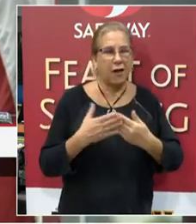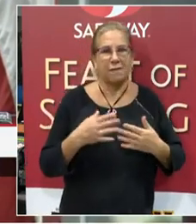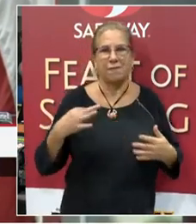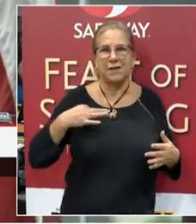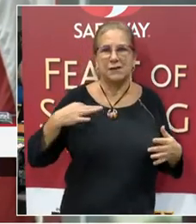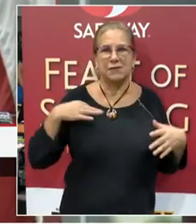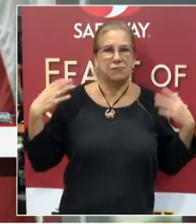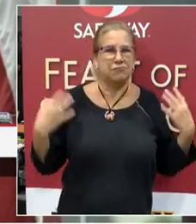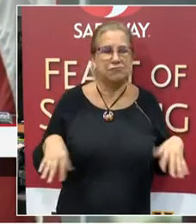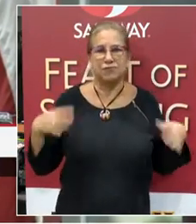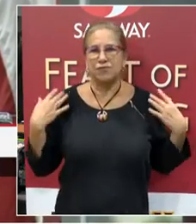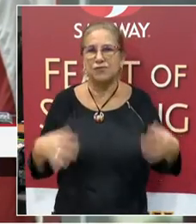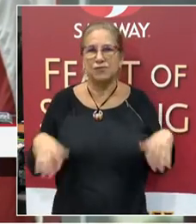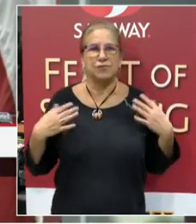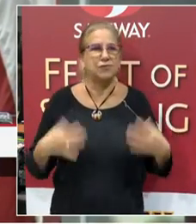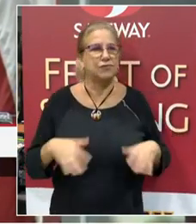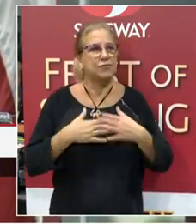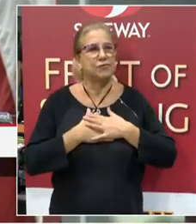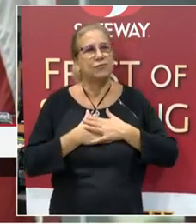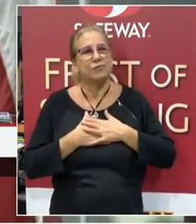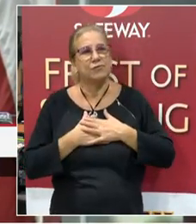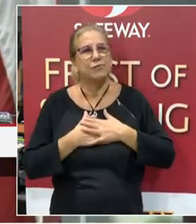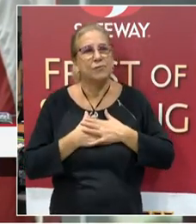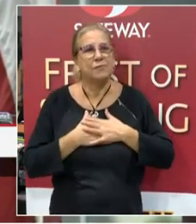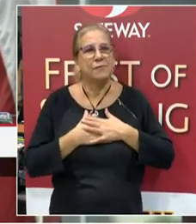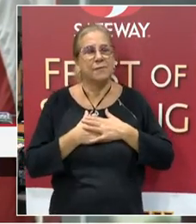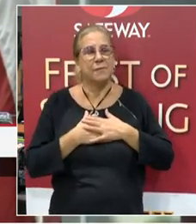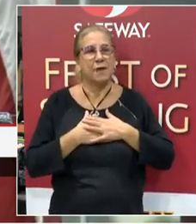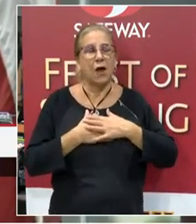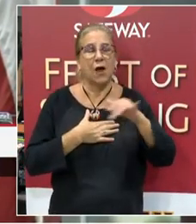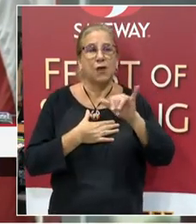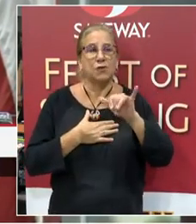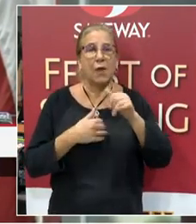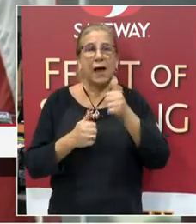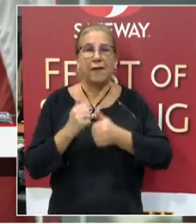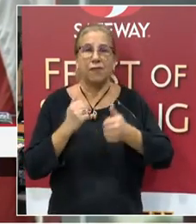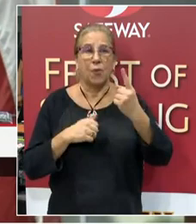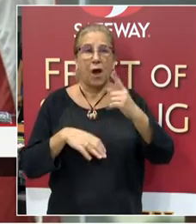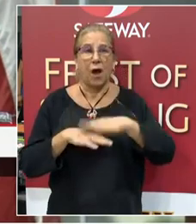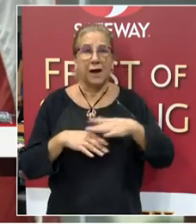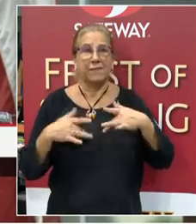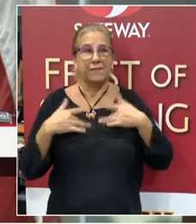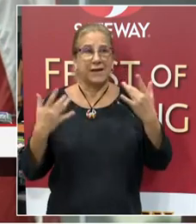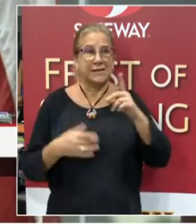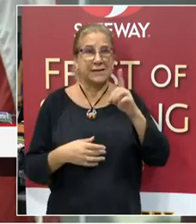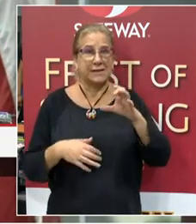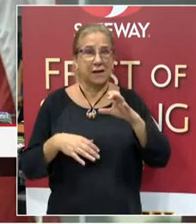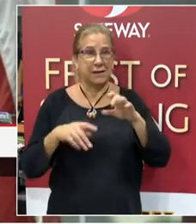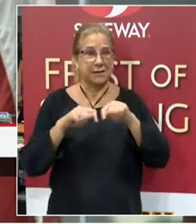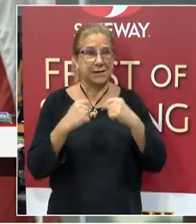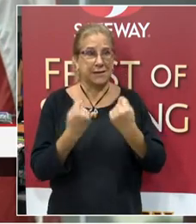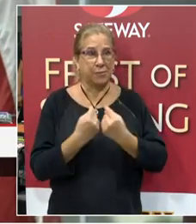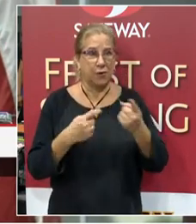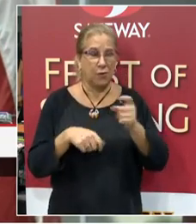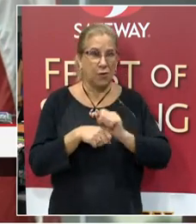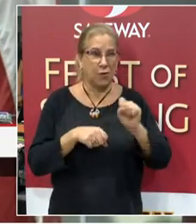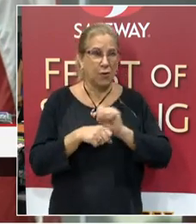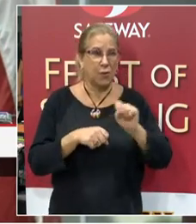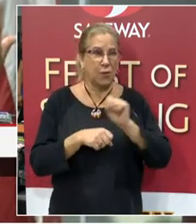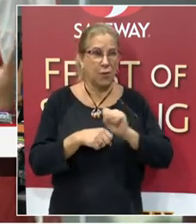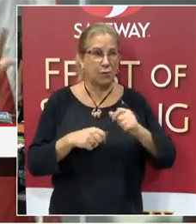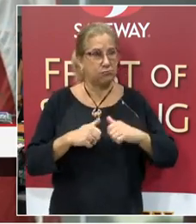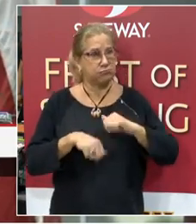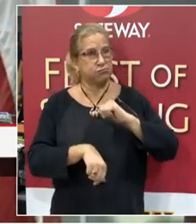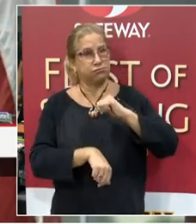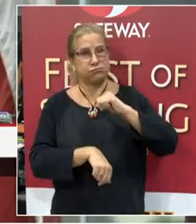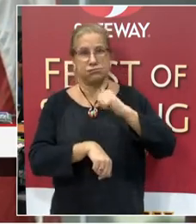as well as everyone on the Events DC team that made today possible. So happy Thanksgiving, everyone,